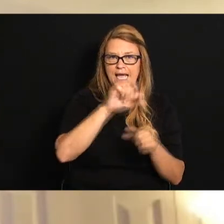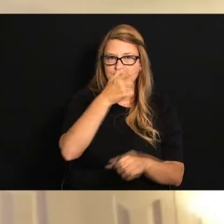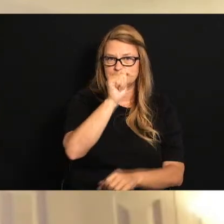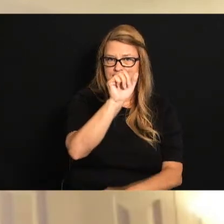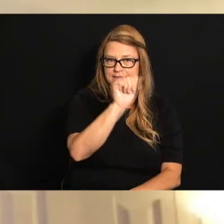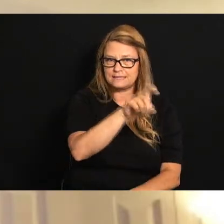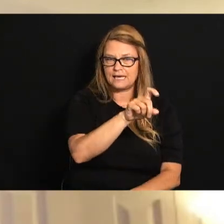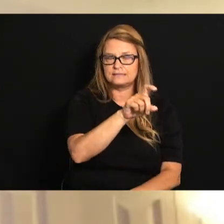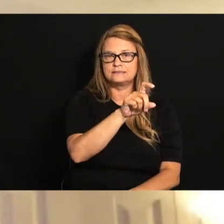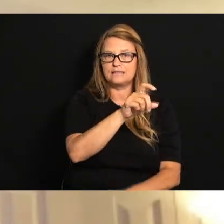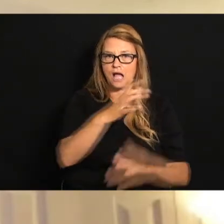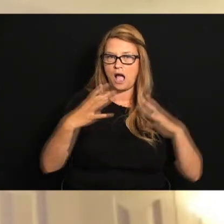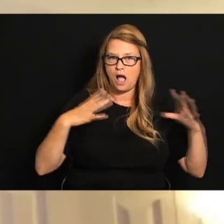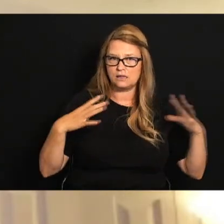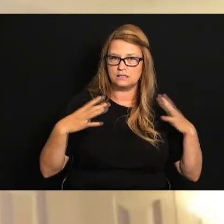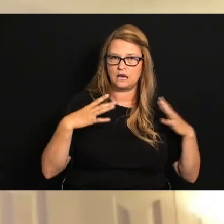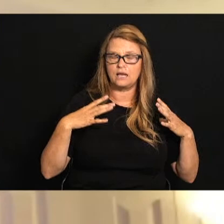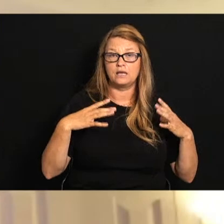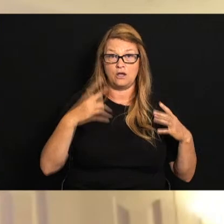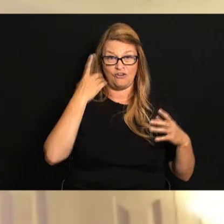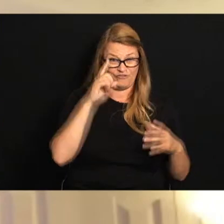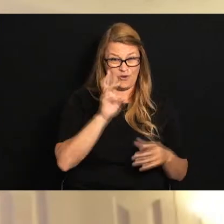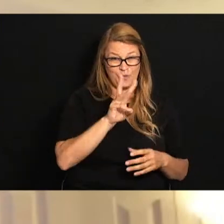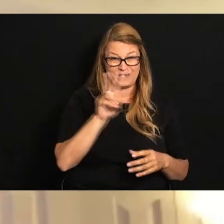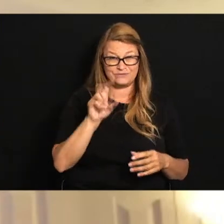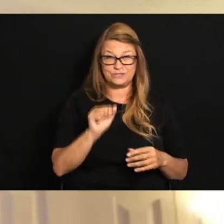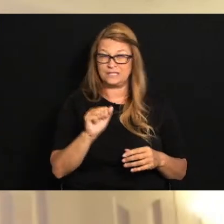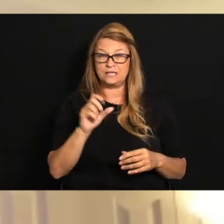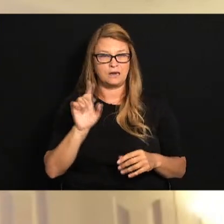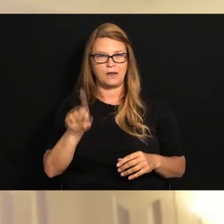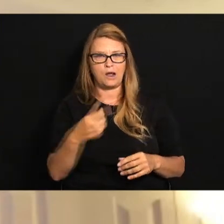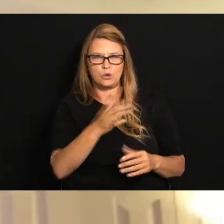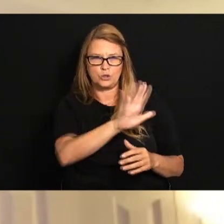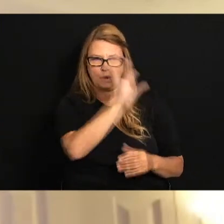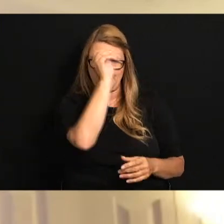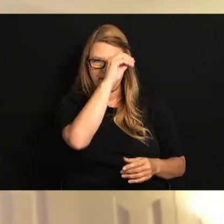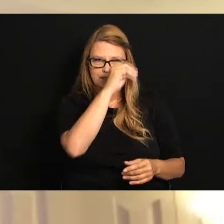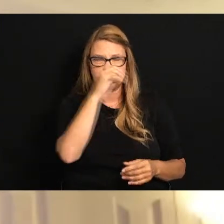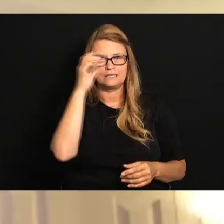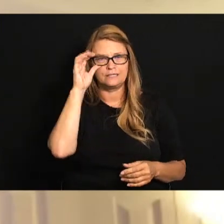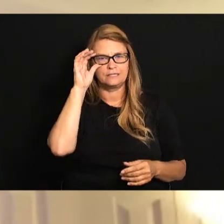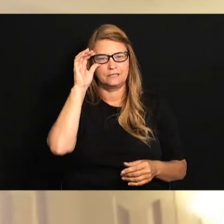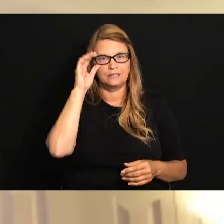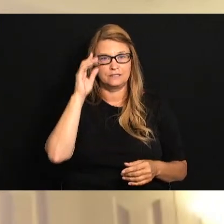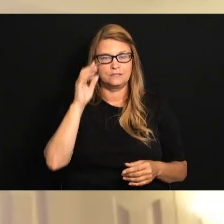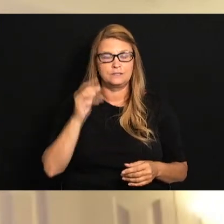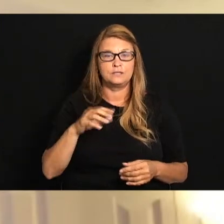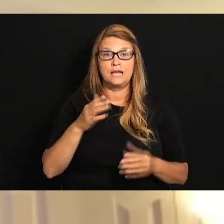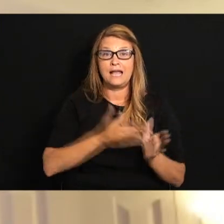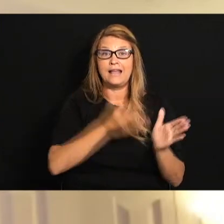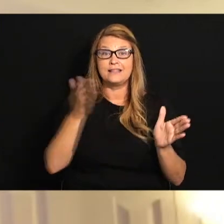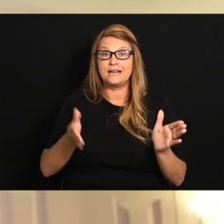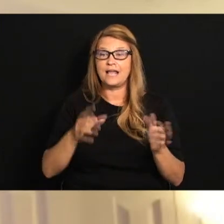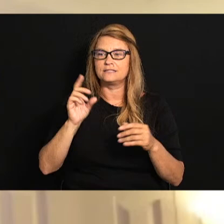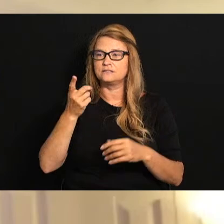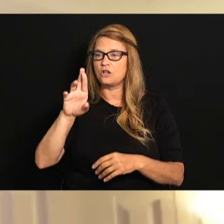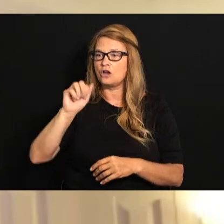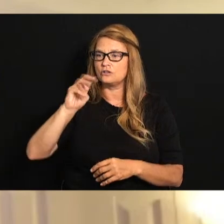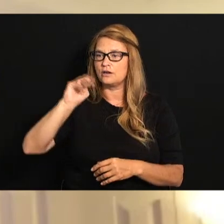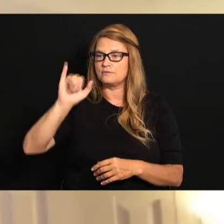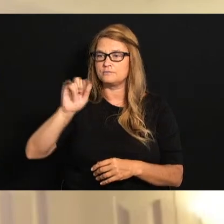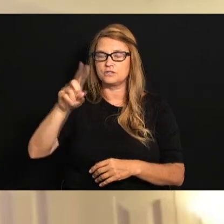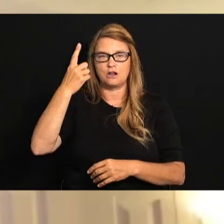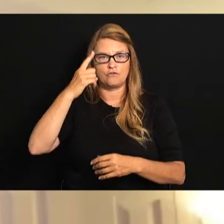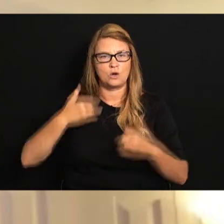there, going to be relief for West Virginians, or just what's your opinion on that? And next to Dr. Amjad about the vaccines for